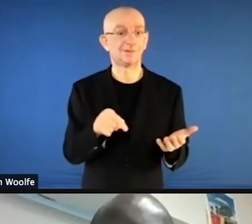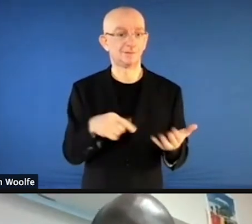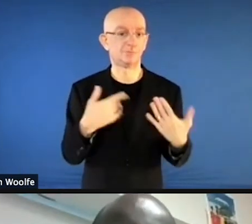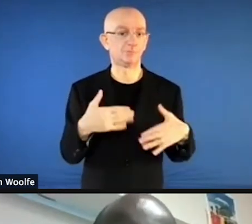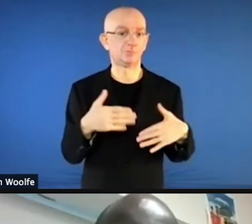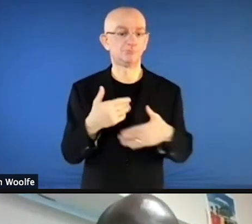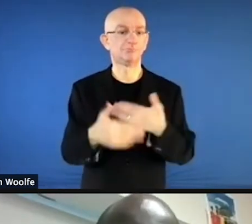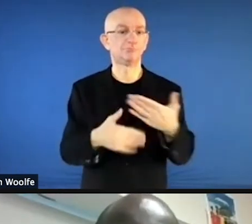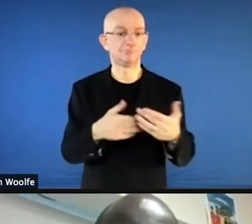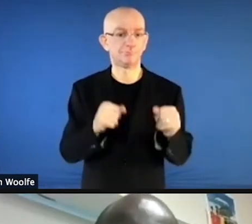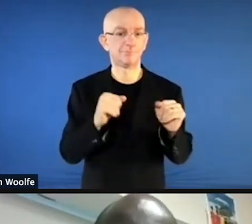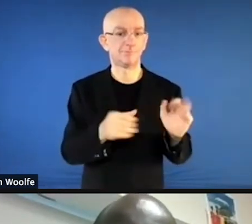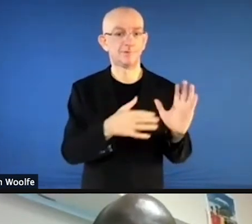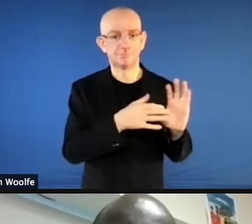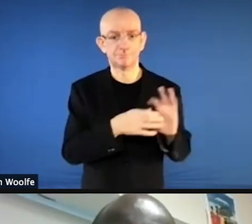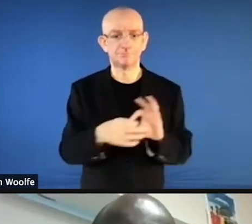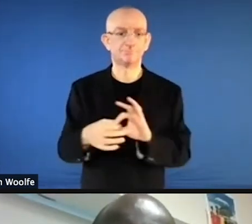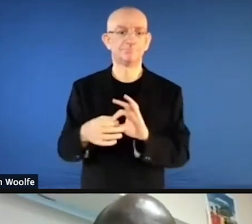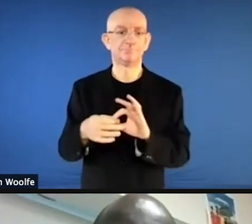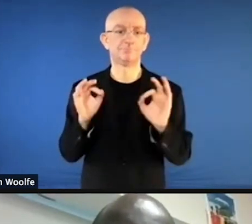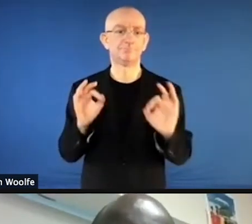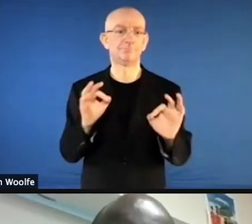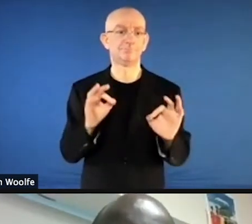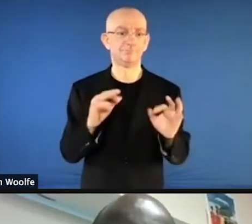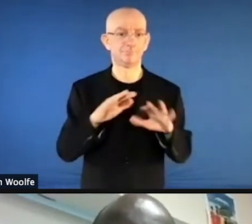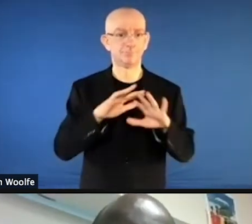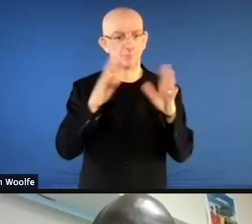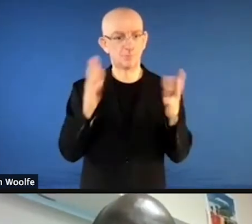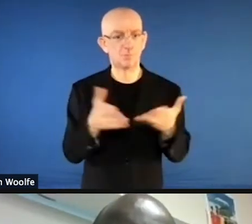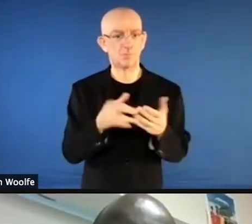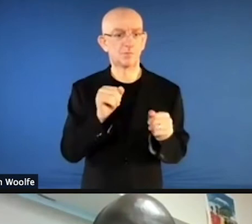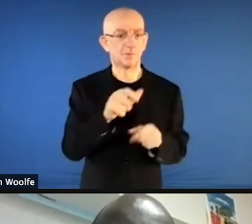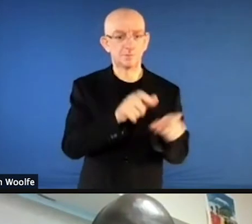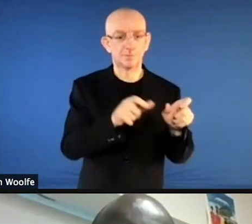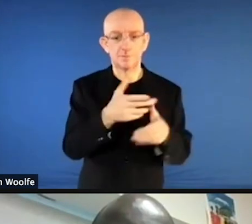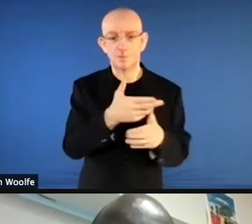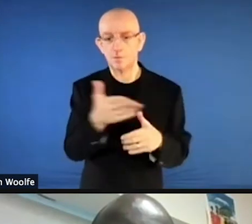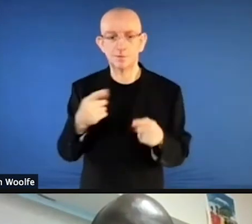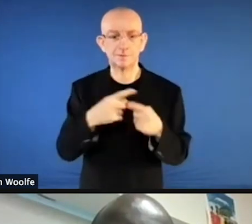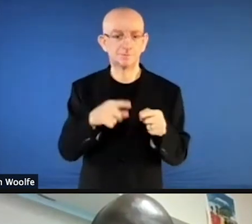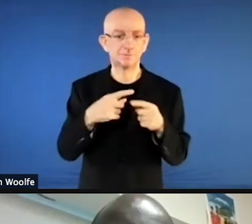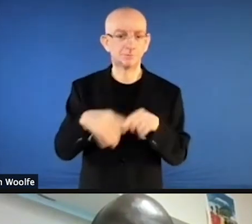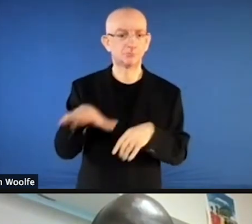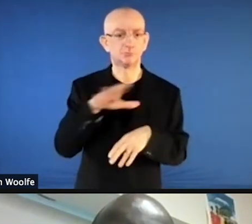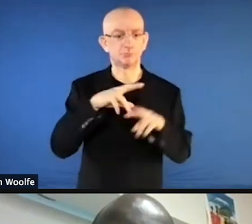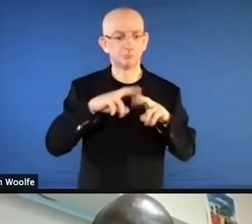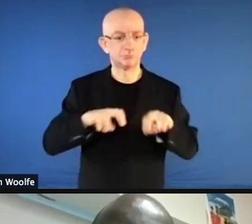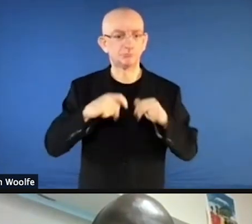designing research projects that will be more useful and more effective.